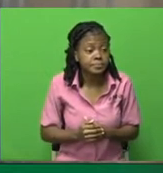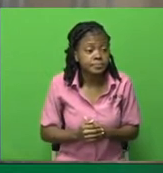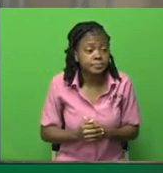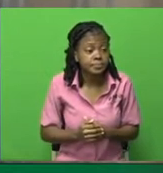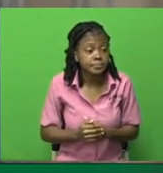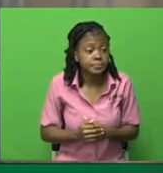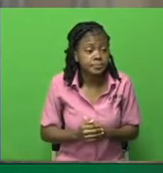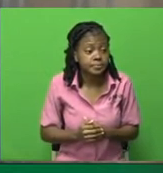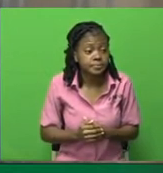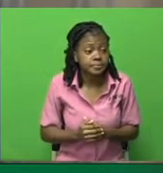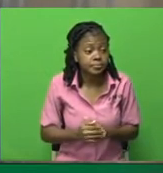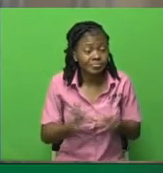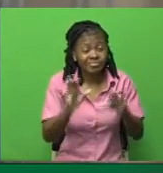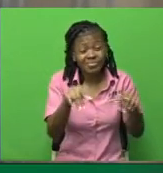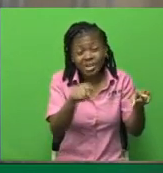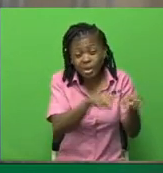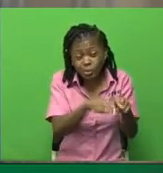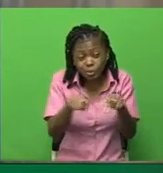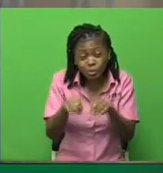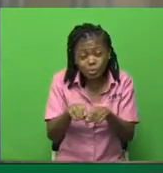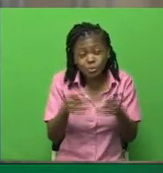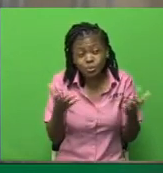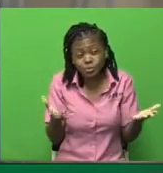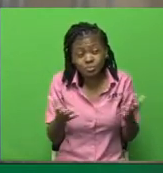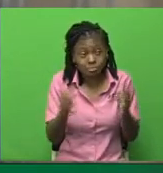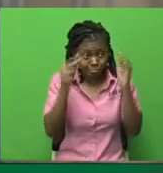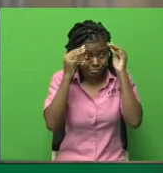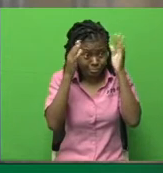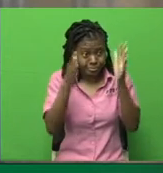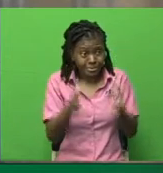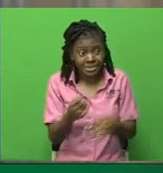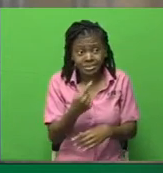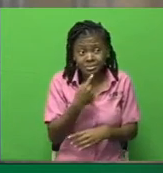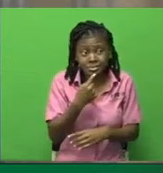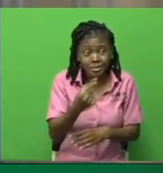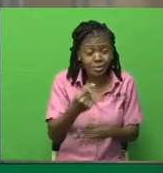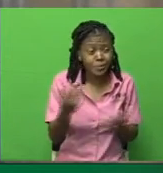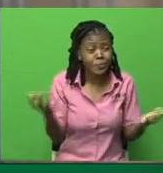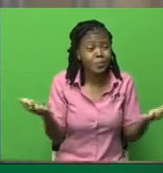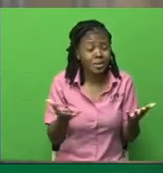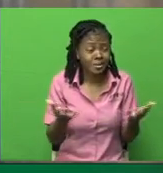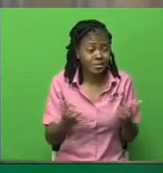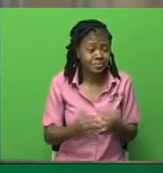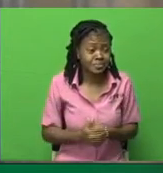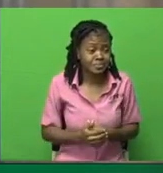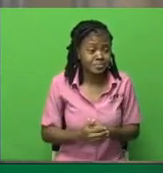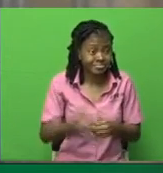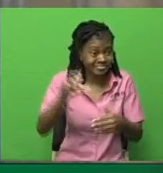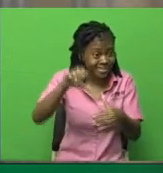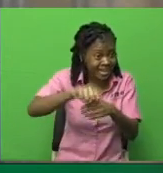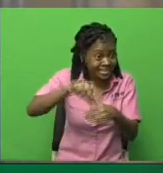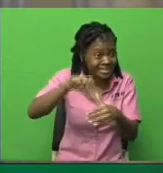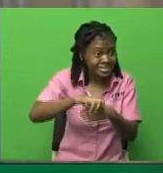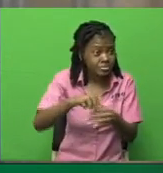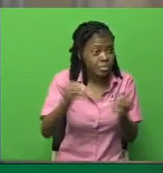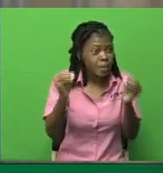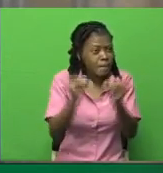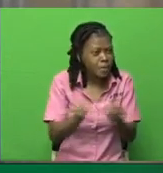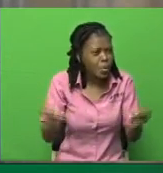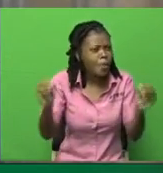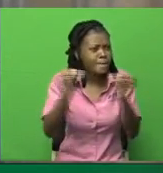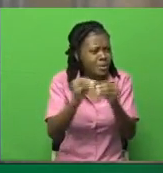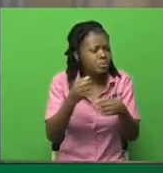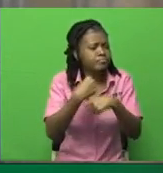as usual the minister stated they had been a turnaround in gas production this has been